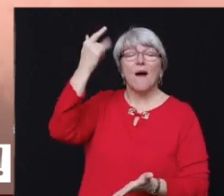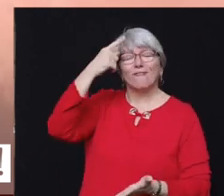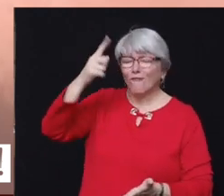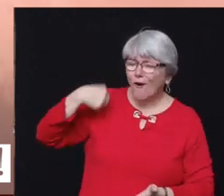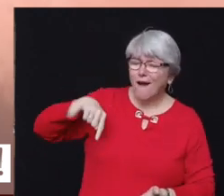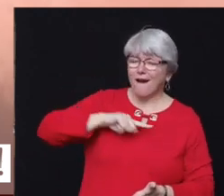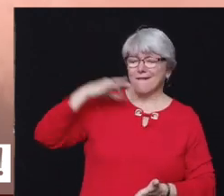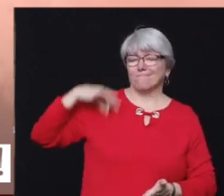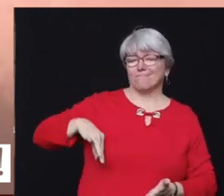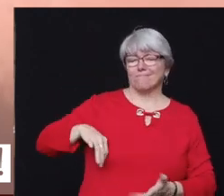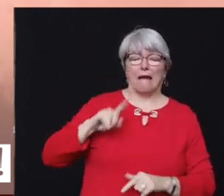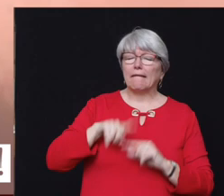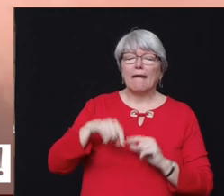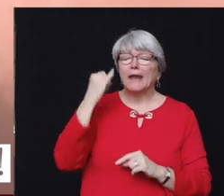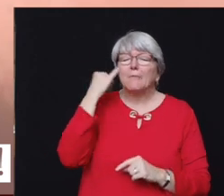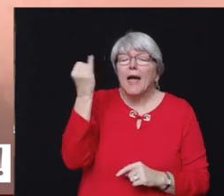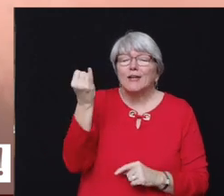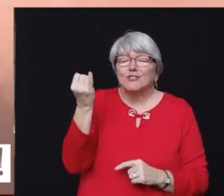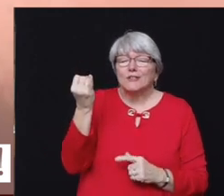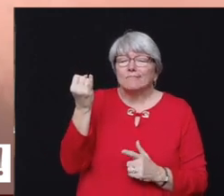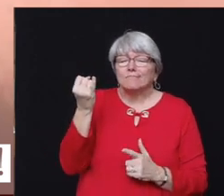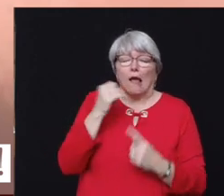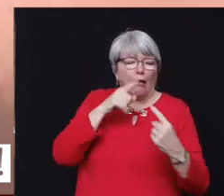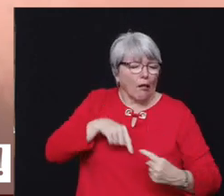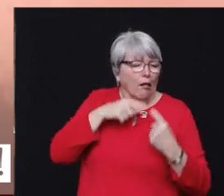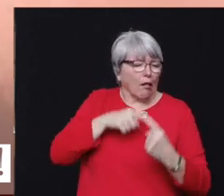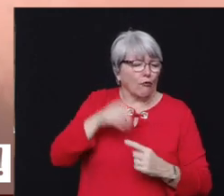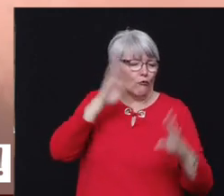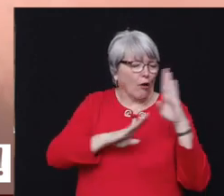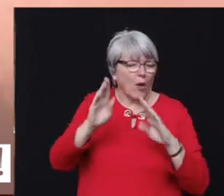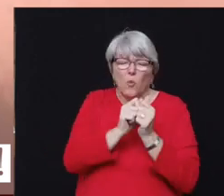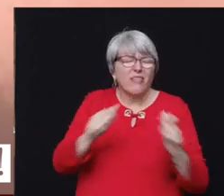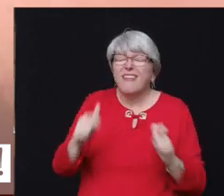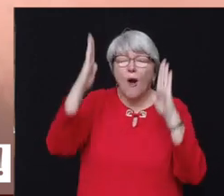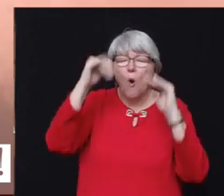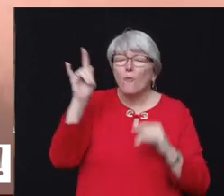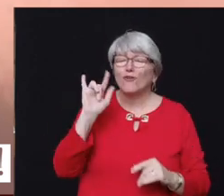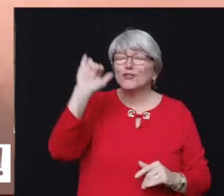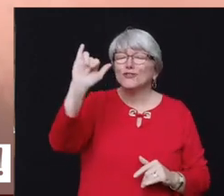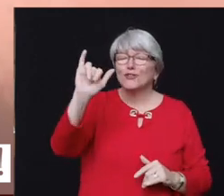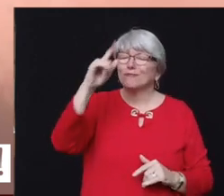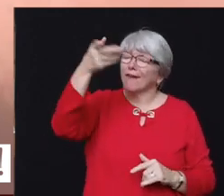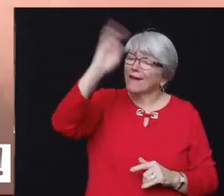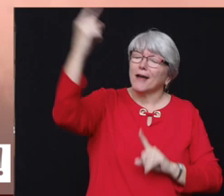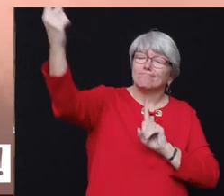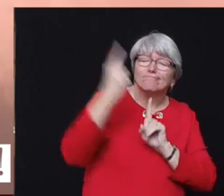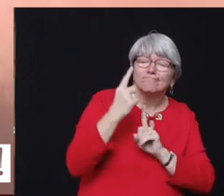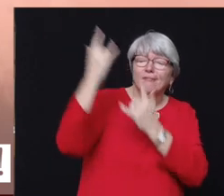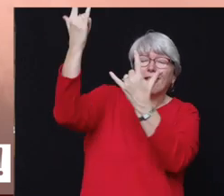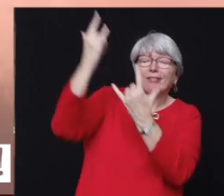imagine a reality in which we go through trials without the hope of eternity with an ever-present, ever-loving God.